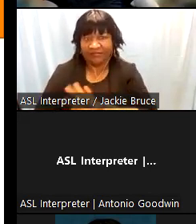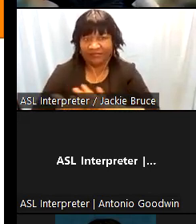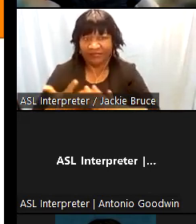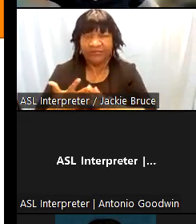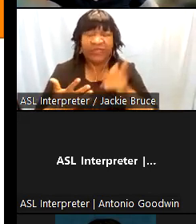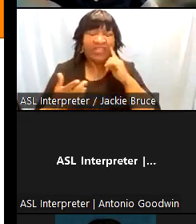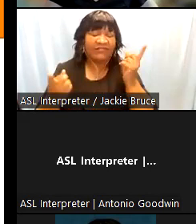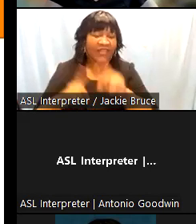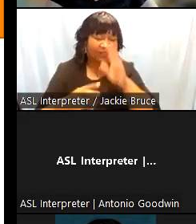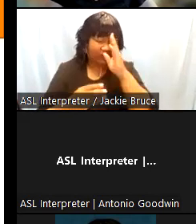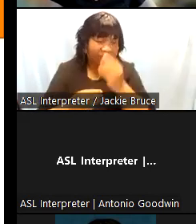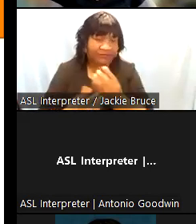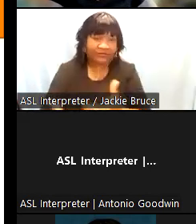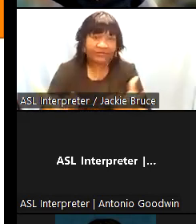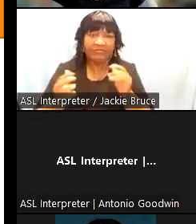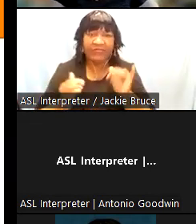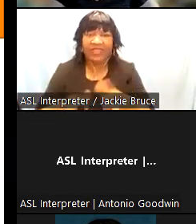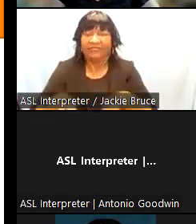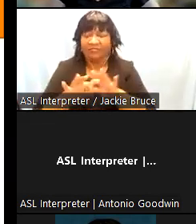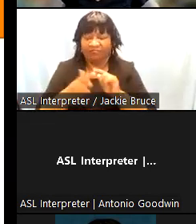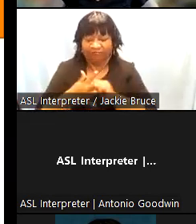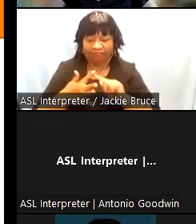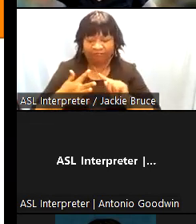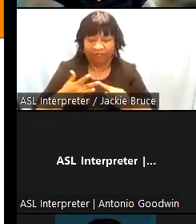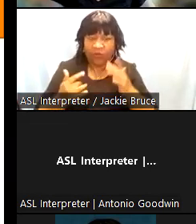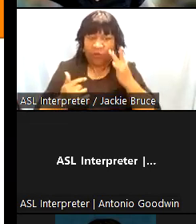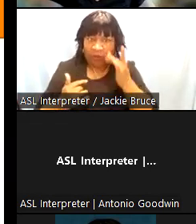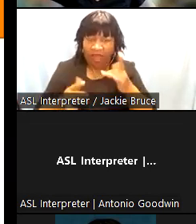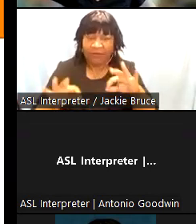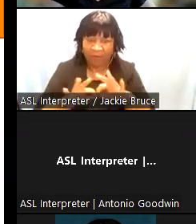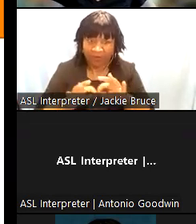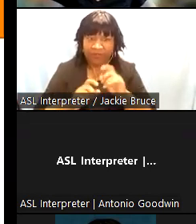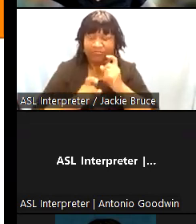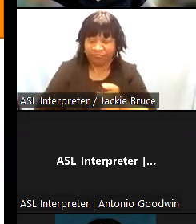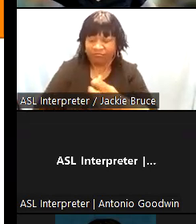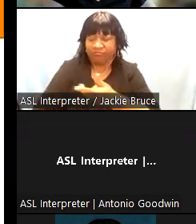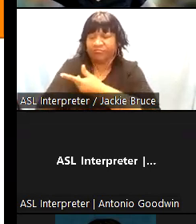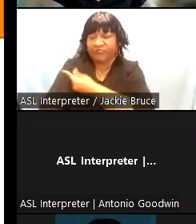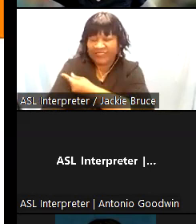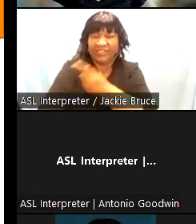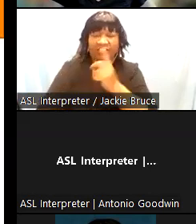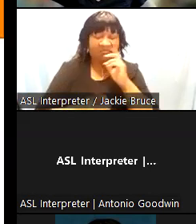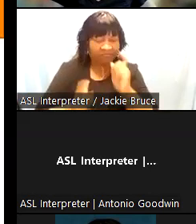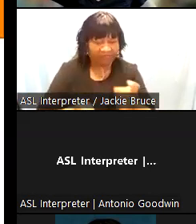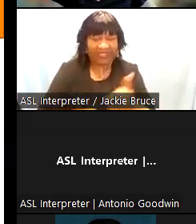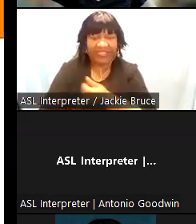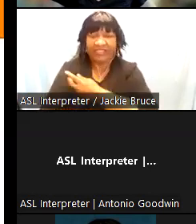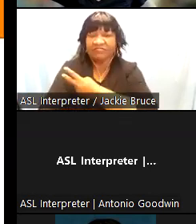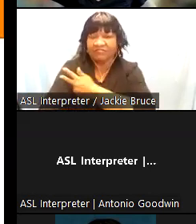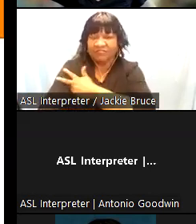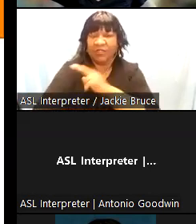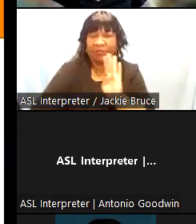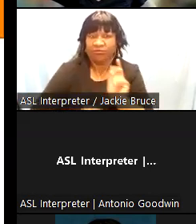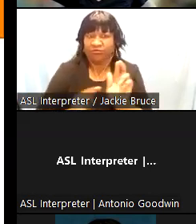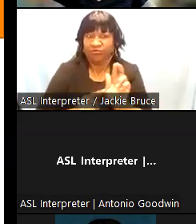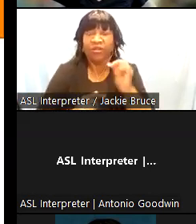any folks in community, those would be it around why would we want to get vaccinated or boosted. So when people